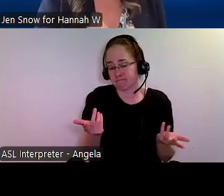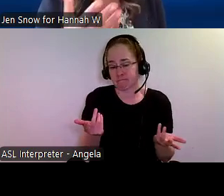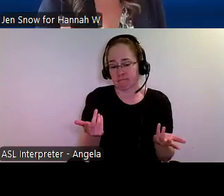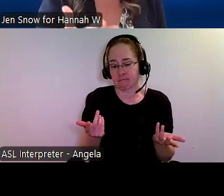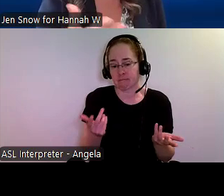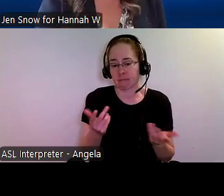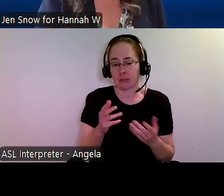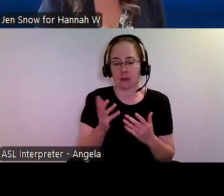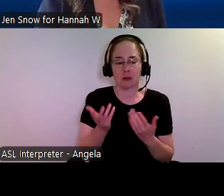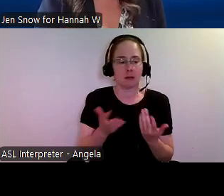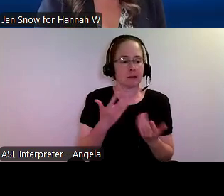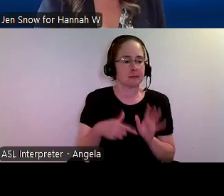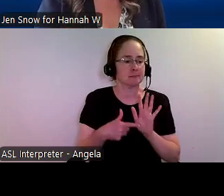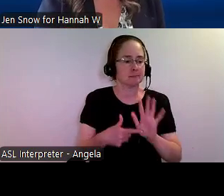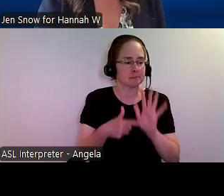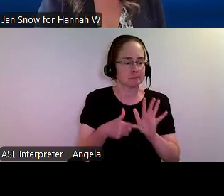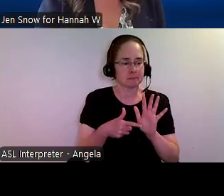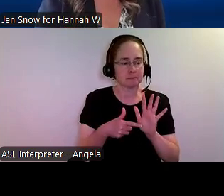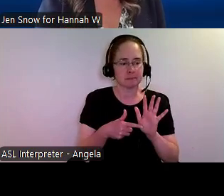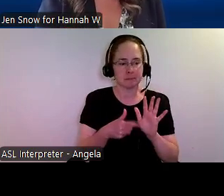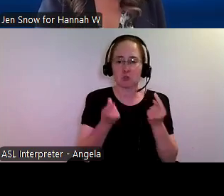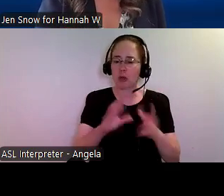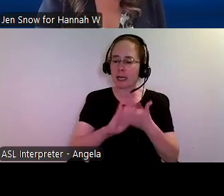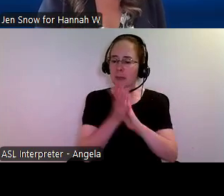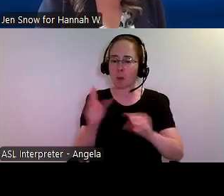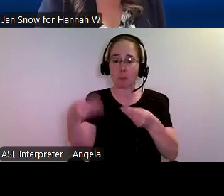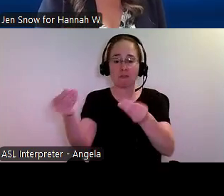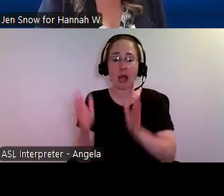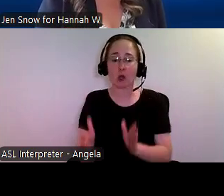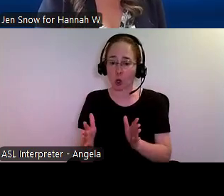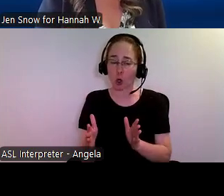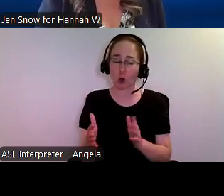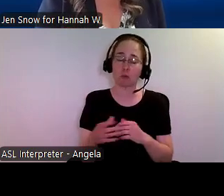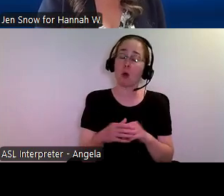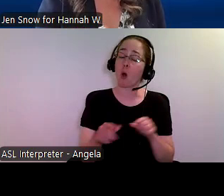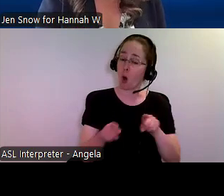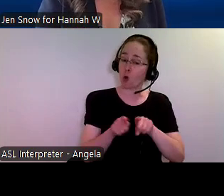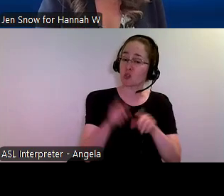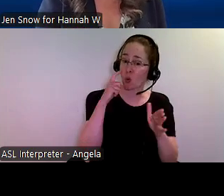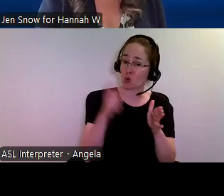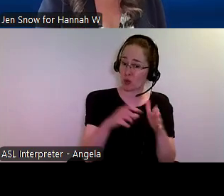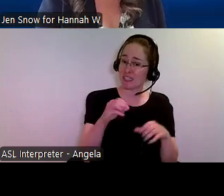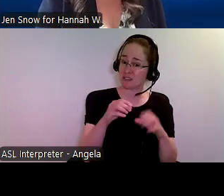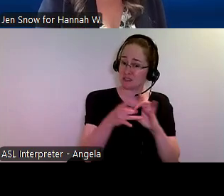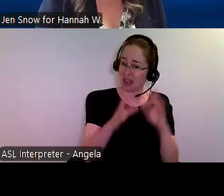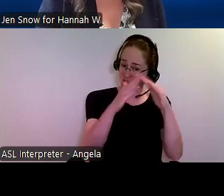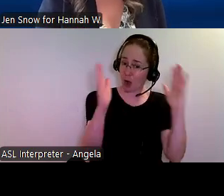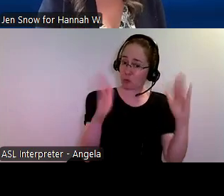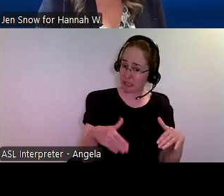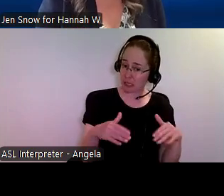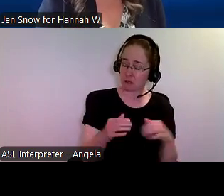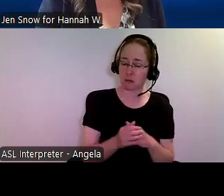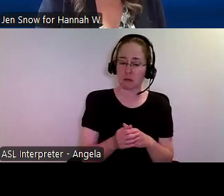the context of trying to become a provider. We also see it in the housing space. We see it